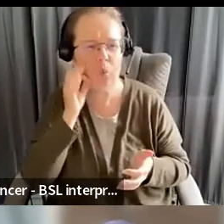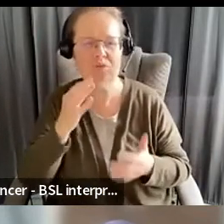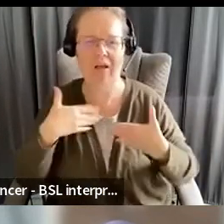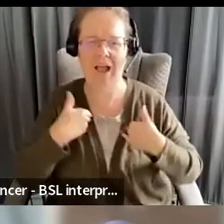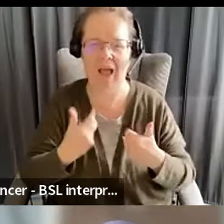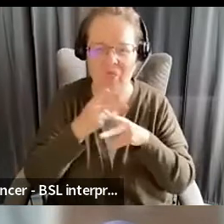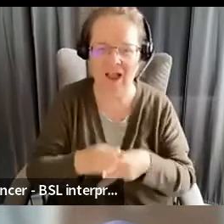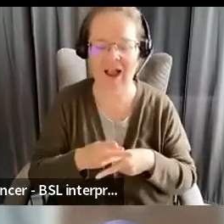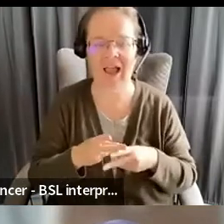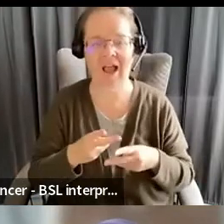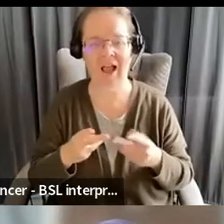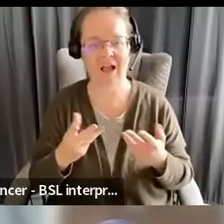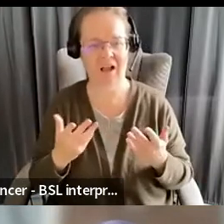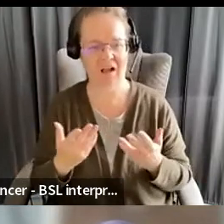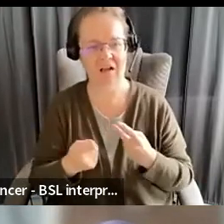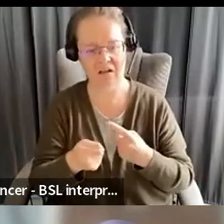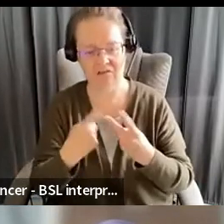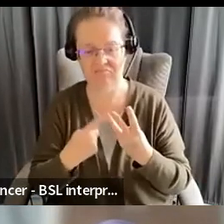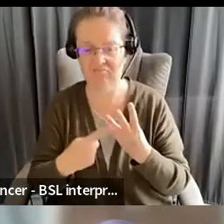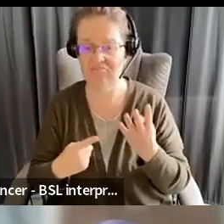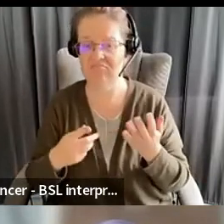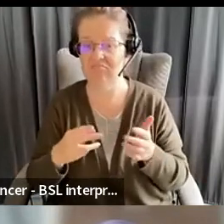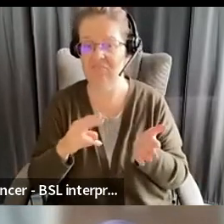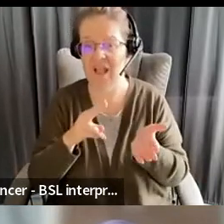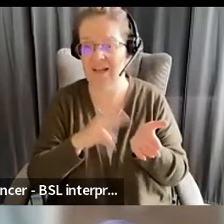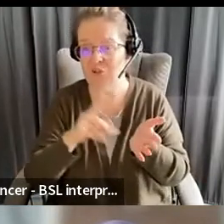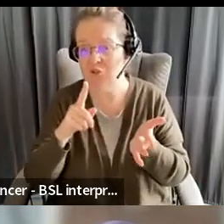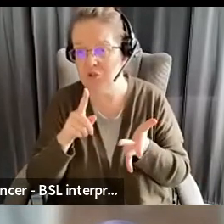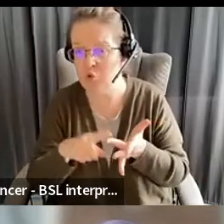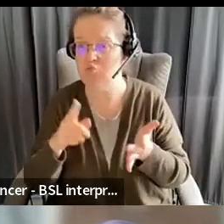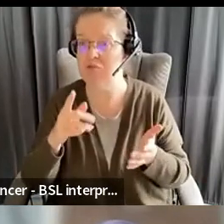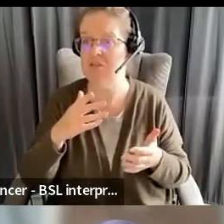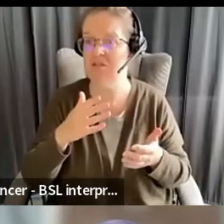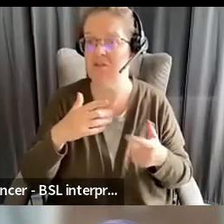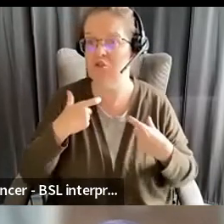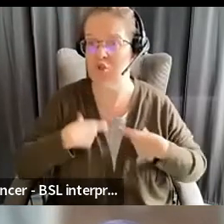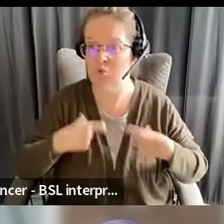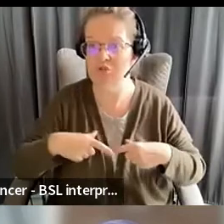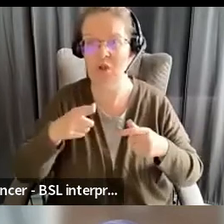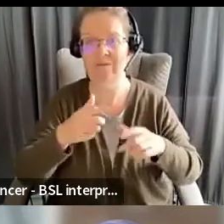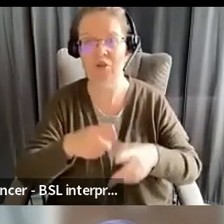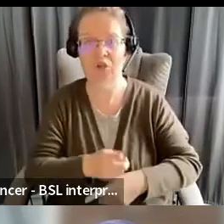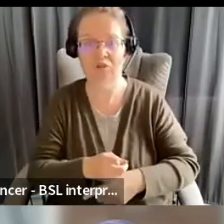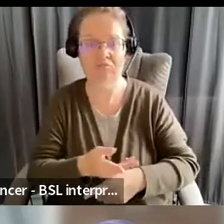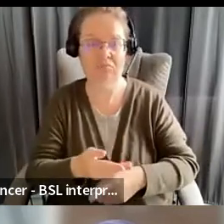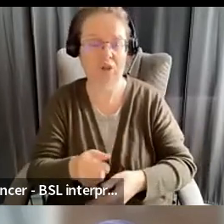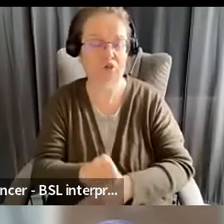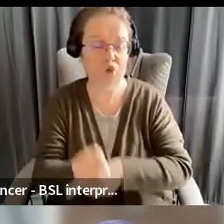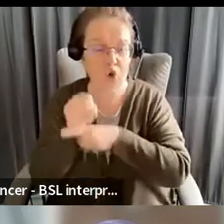areas such as financial services, insurance and banking, our infrastructure business, central